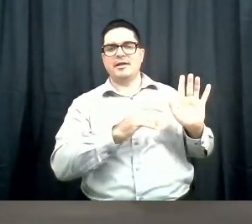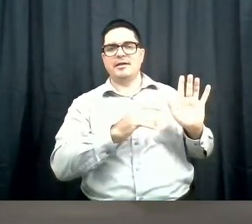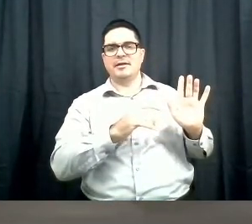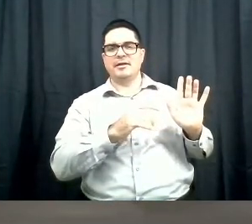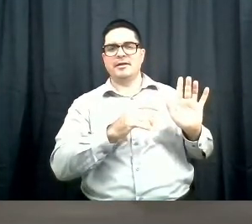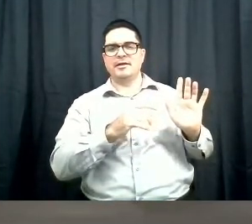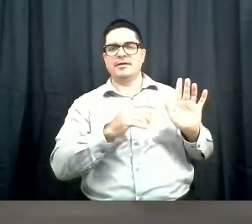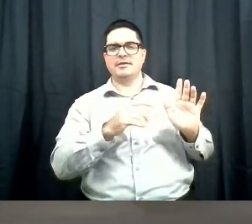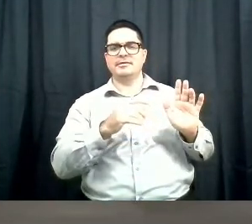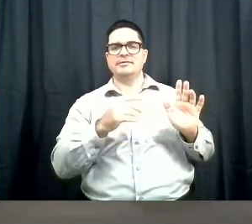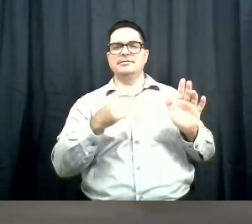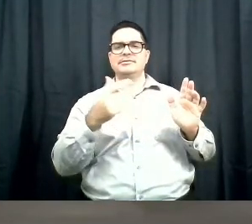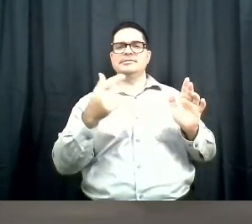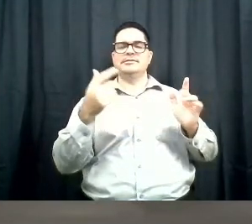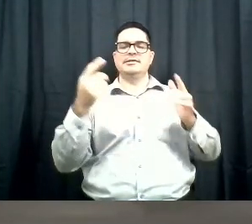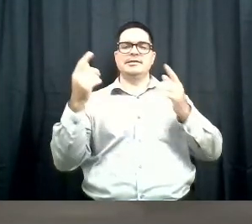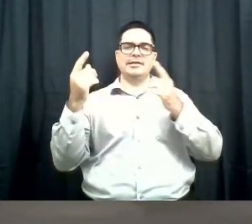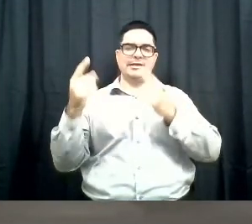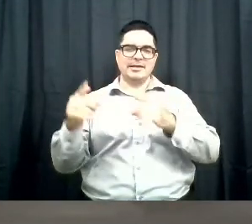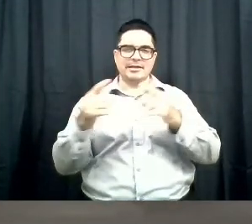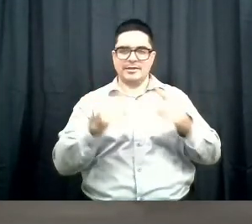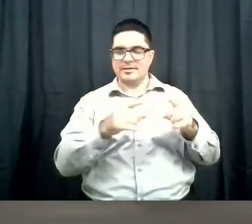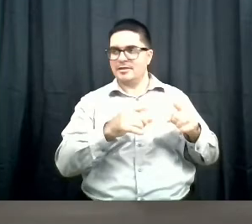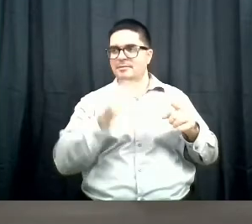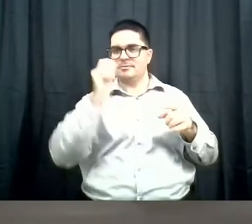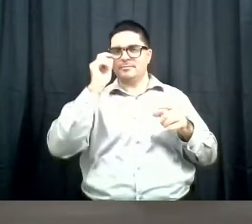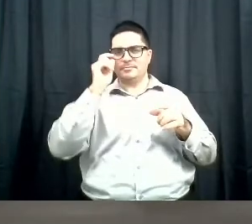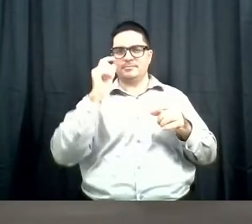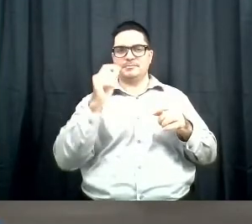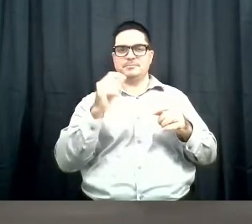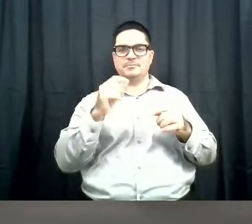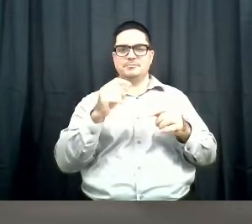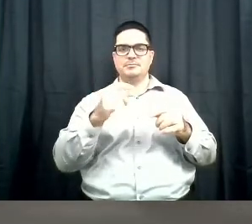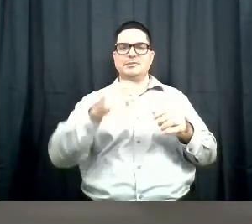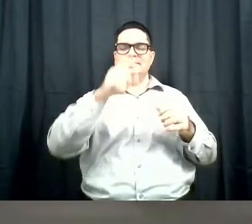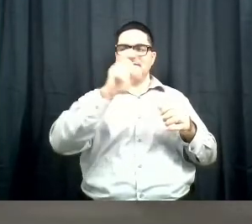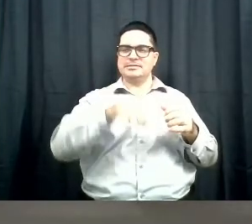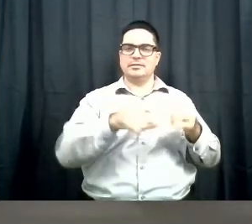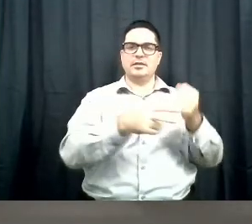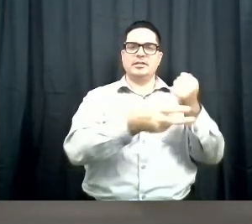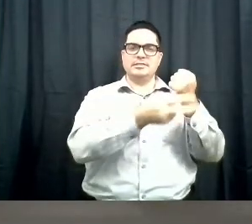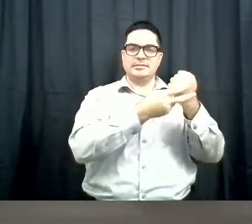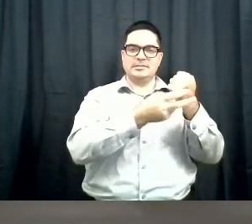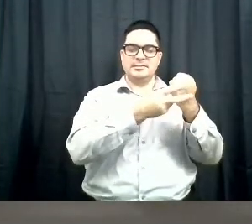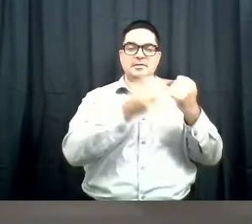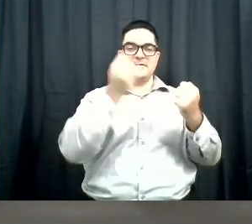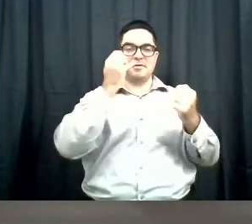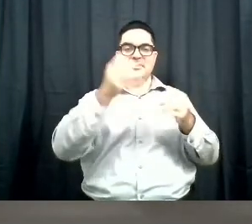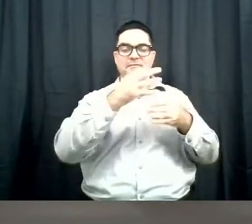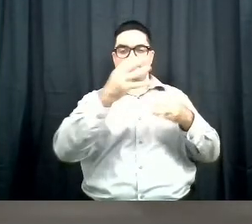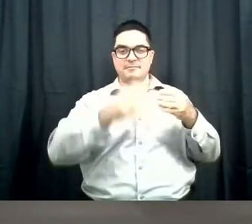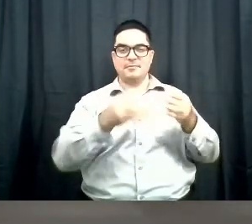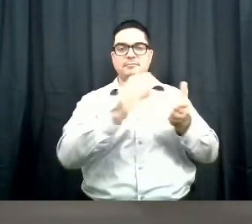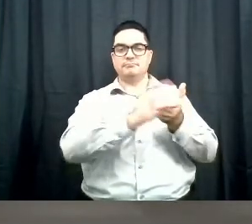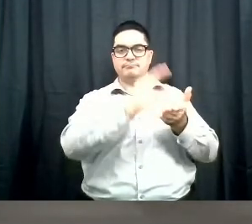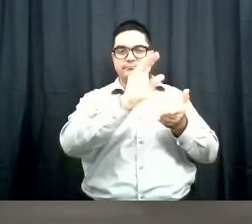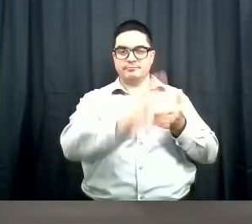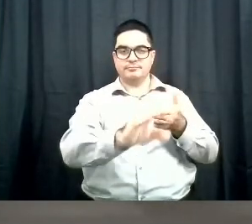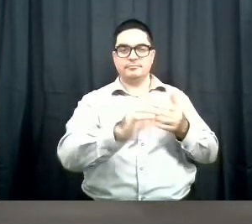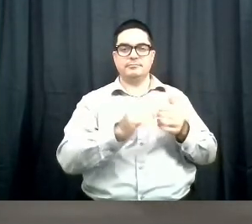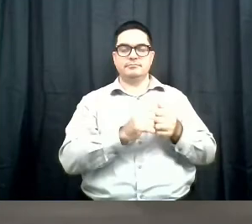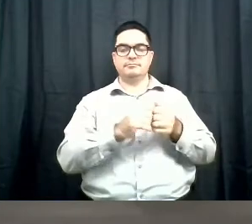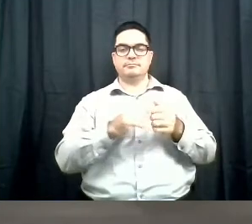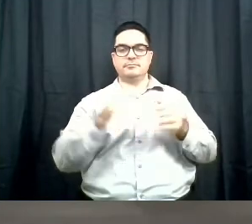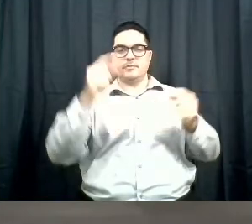with only a contingent value instrument. I don't think there has ever been a restructuring that has been concluded solely with the